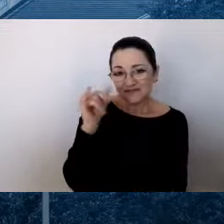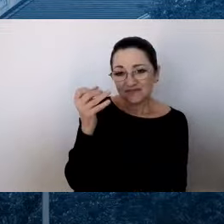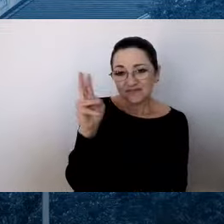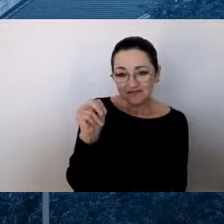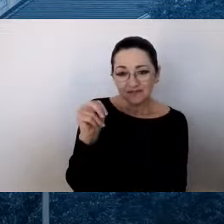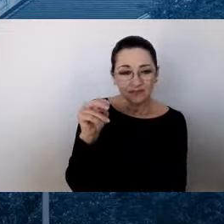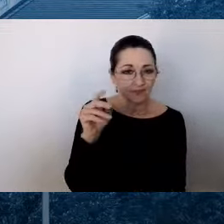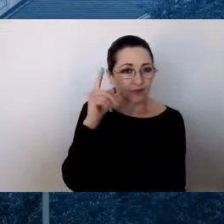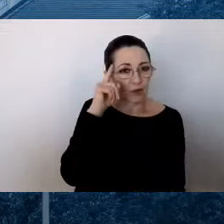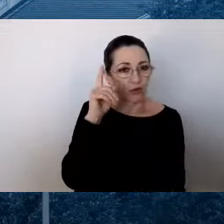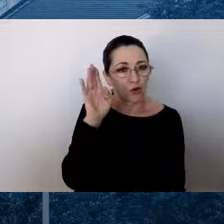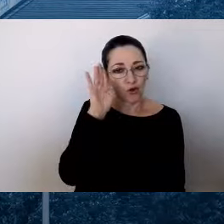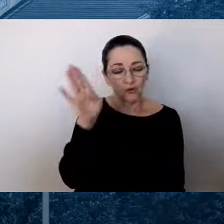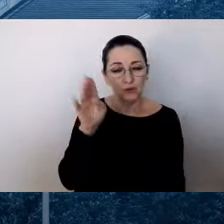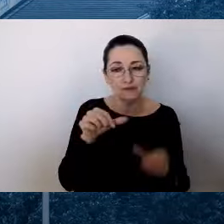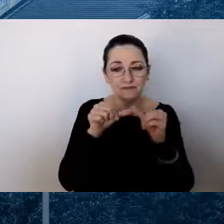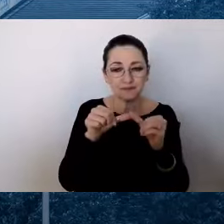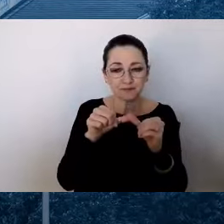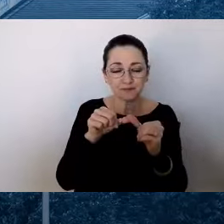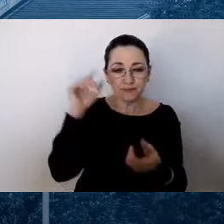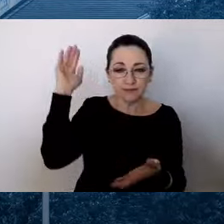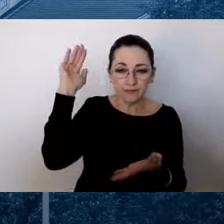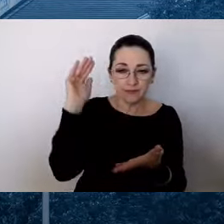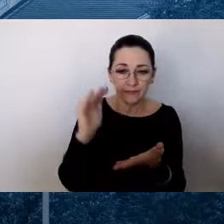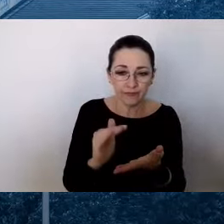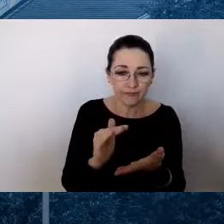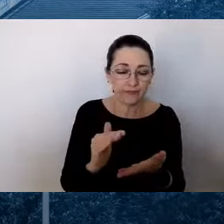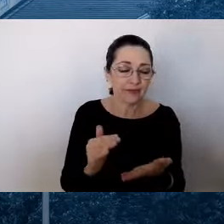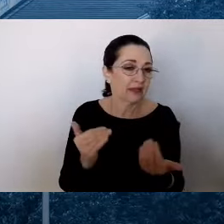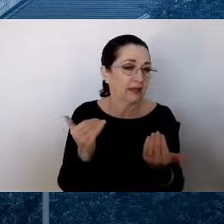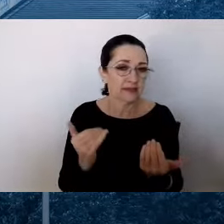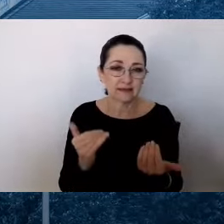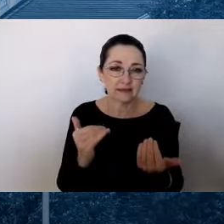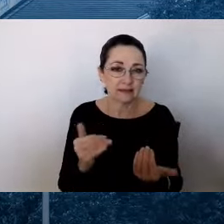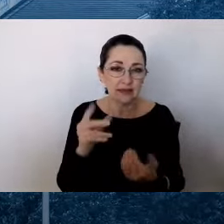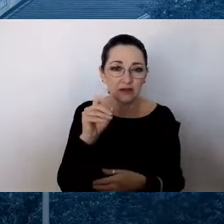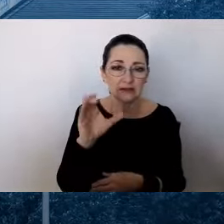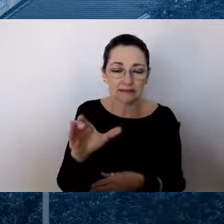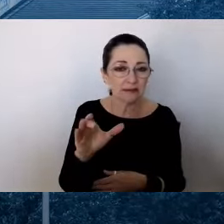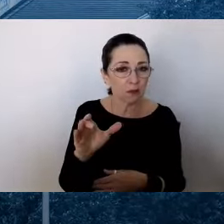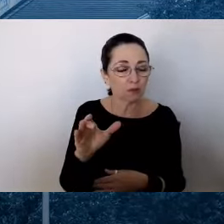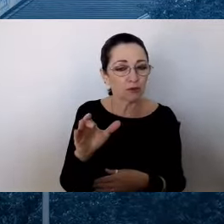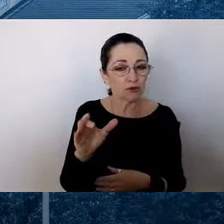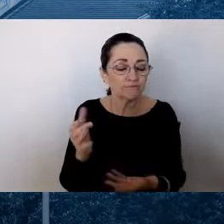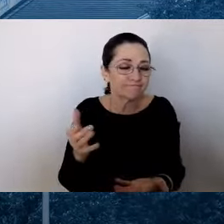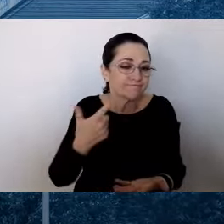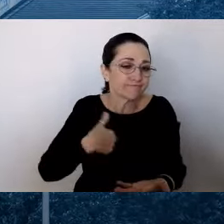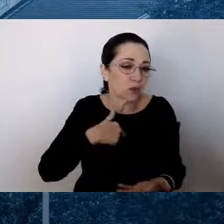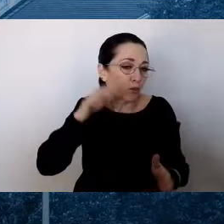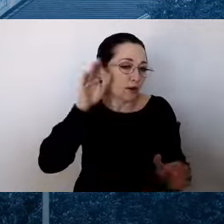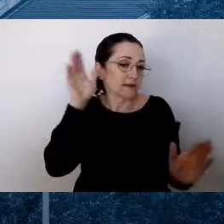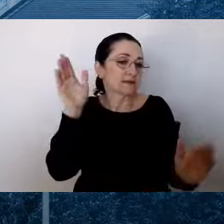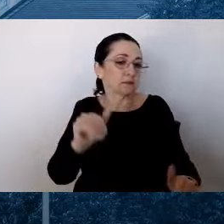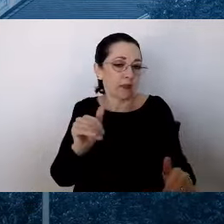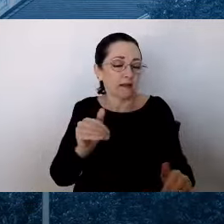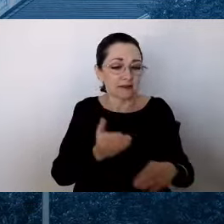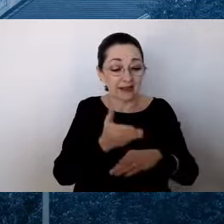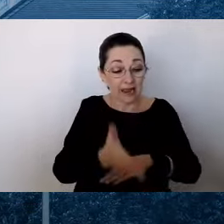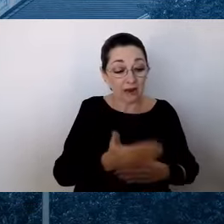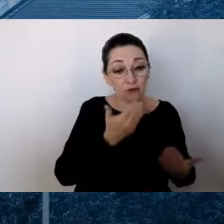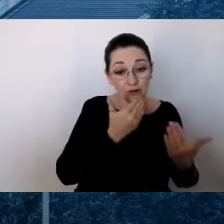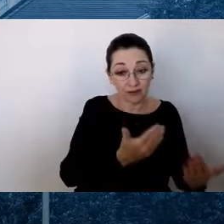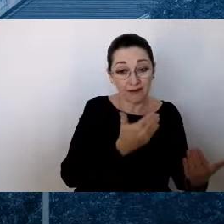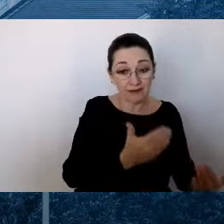go down. And now that we've seen it as we've gotten into December, and somewhat predictable, I guess, after the Thanksgiving holidays, and we're